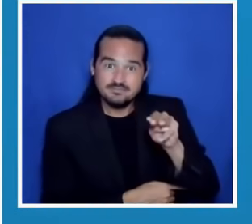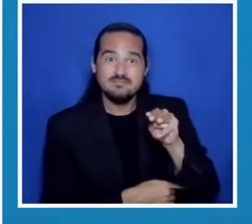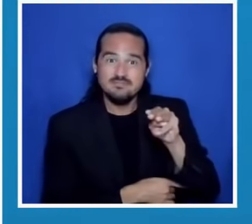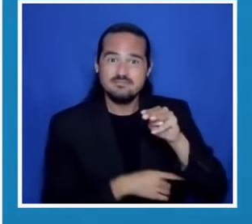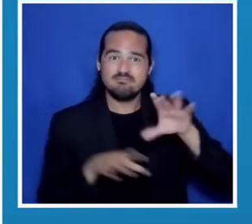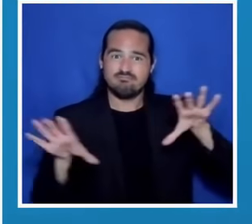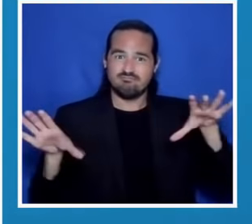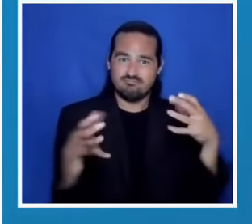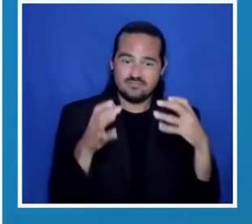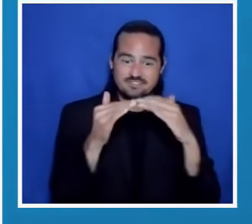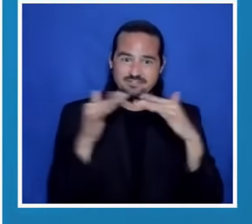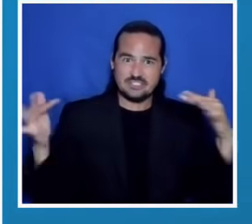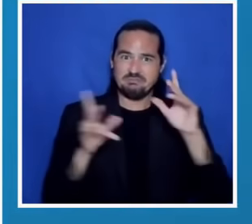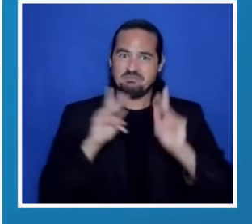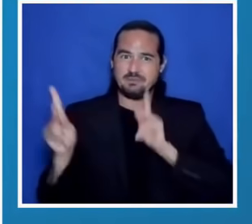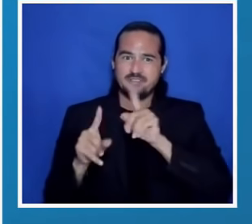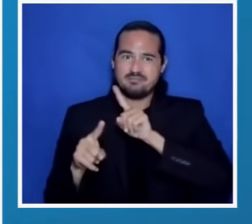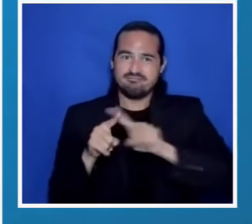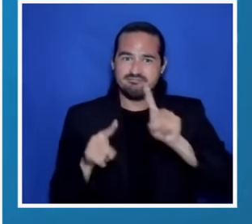that's all on the ballot tomorrow night.